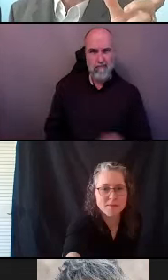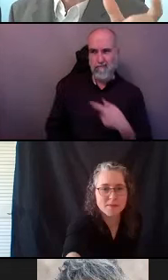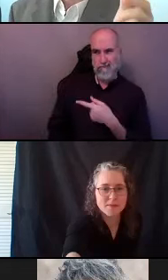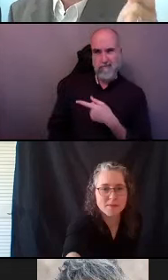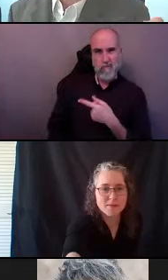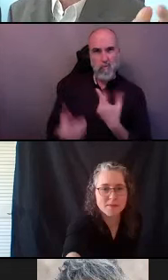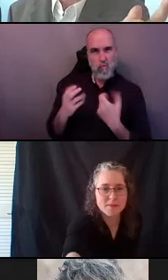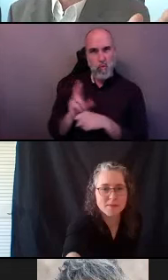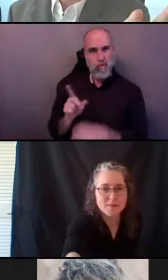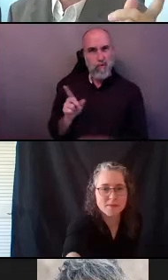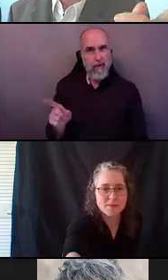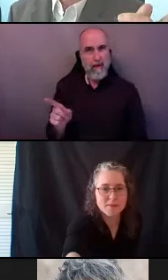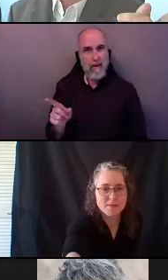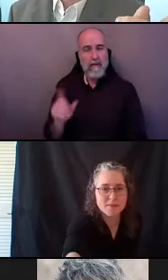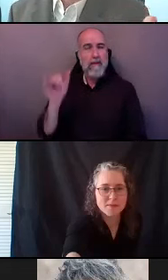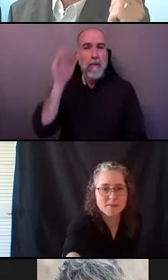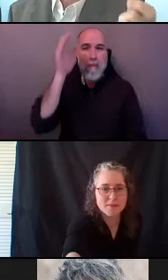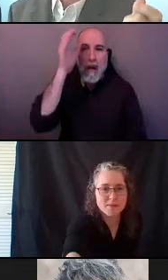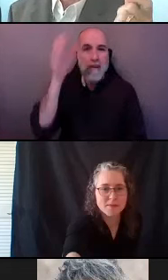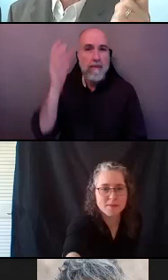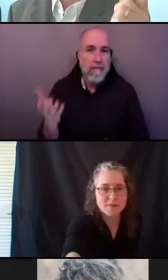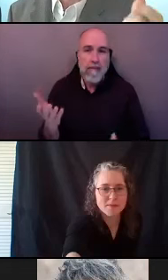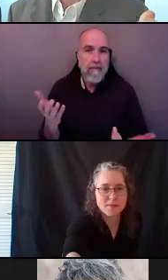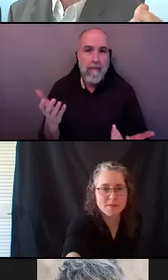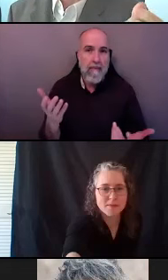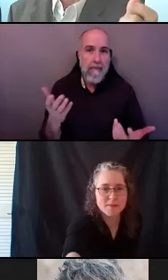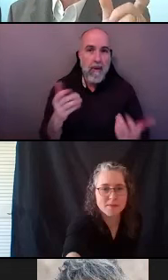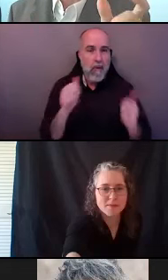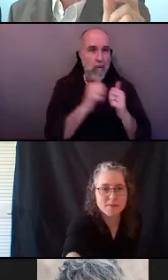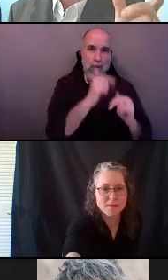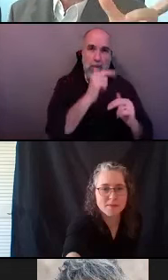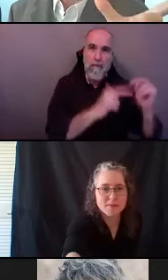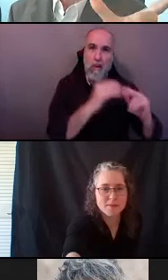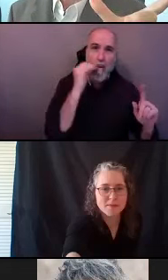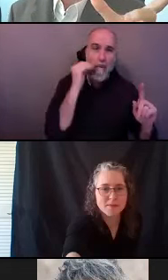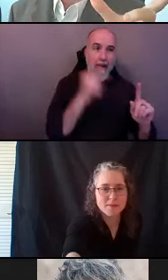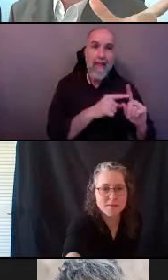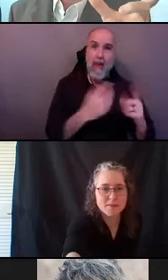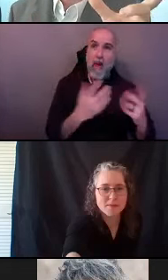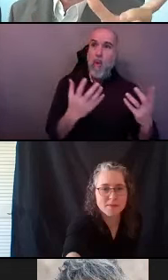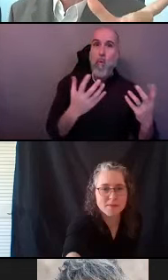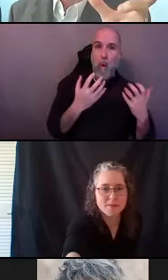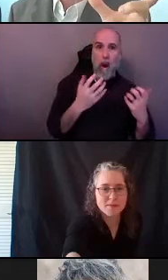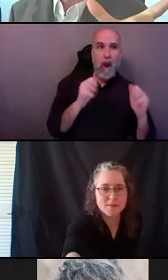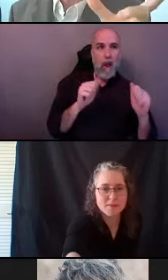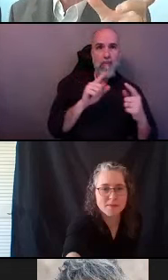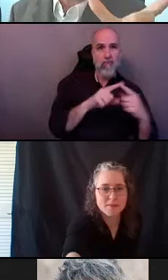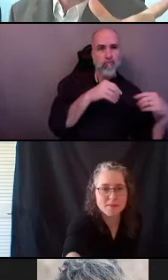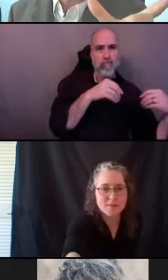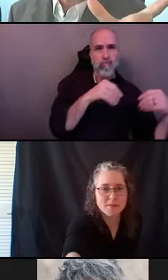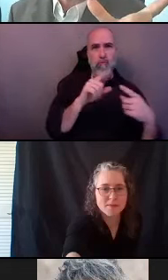100%. And that's the same thing here with developers. They want to be able to reach the largest